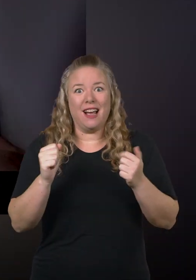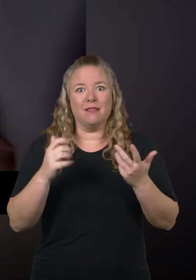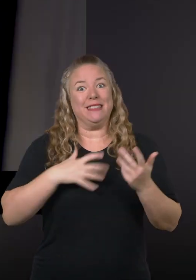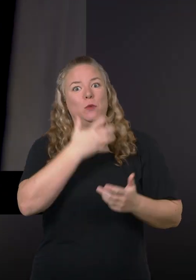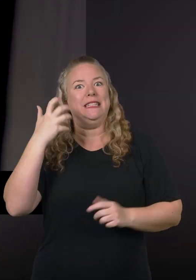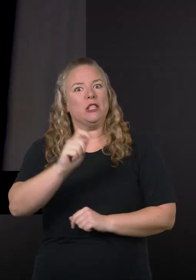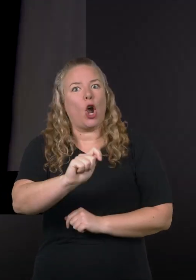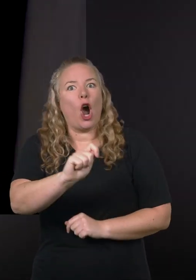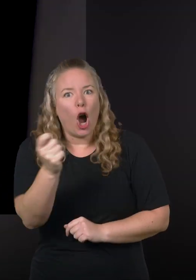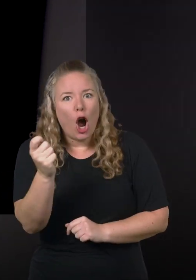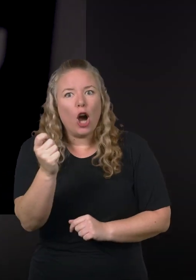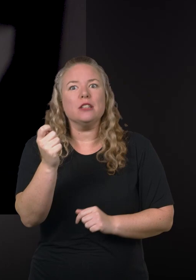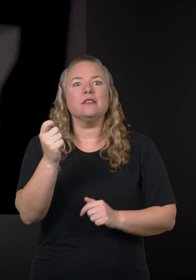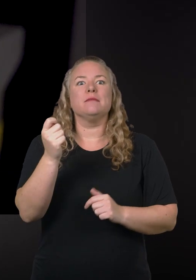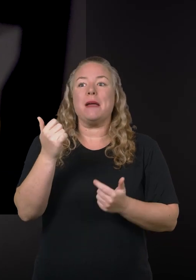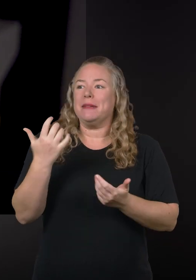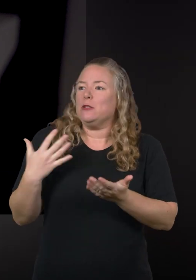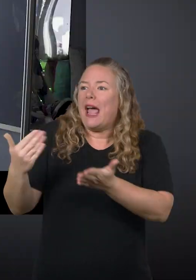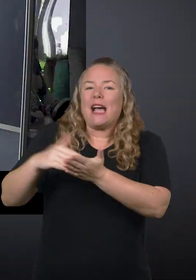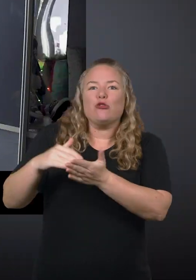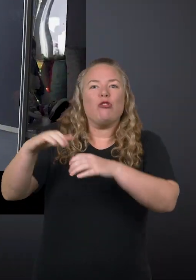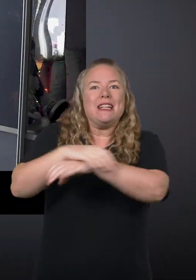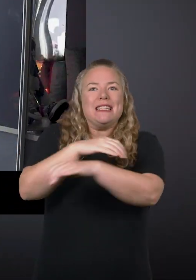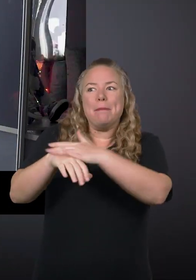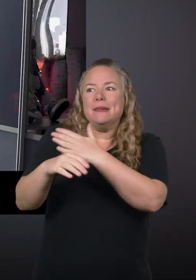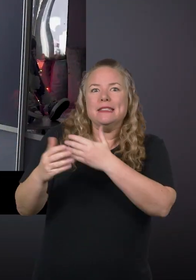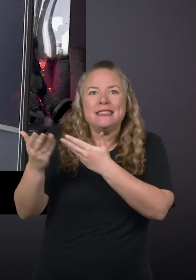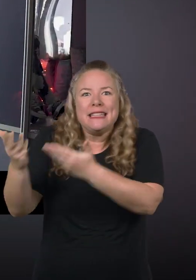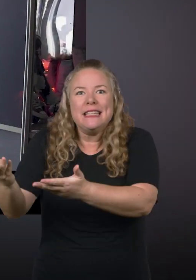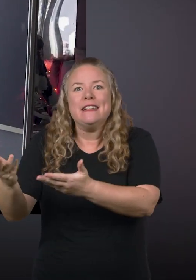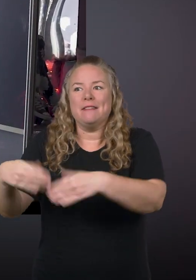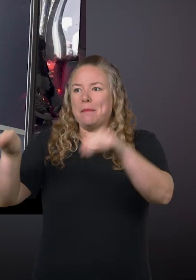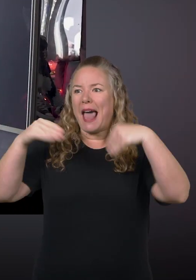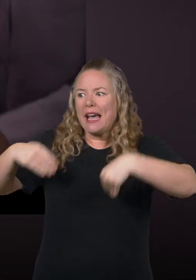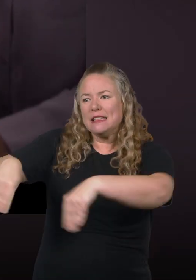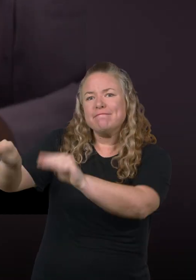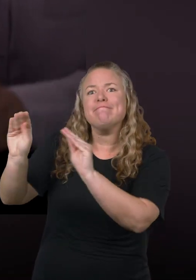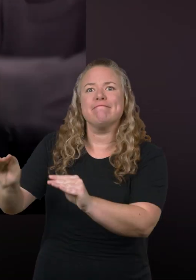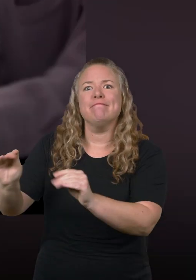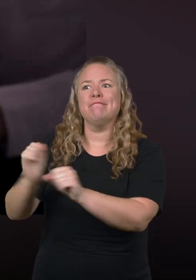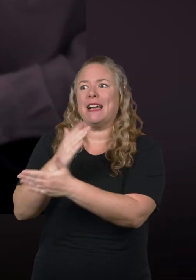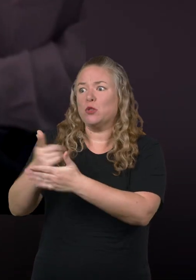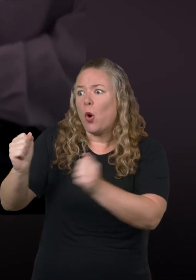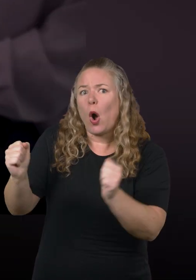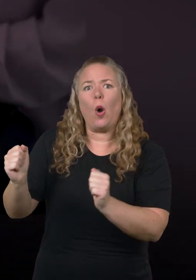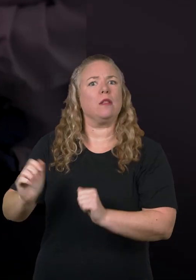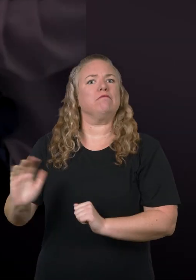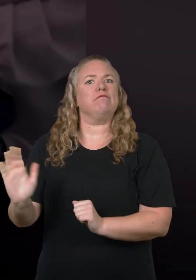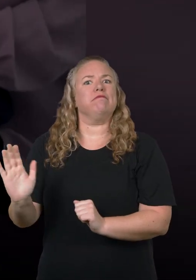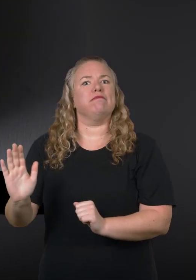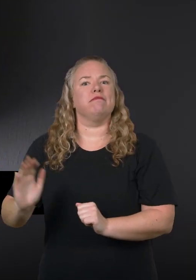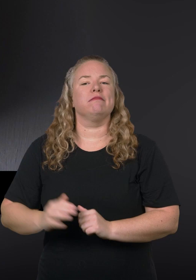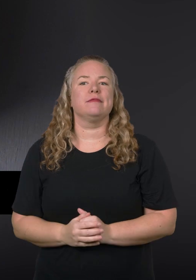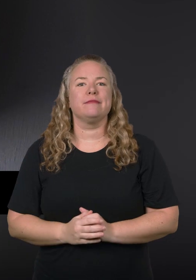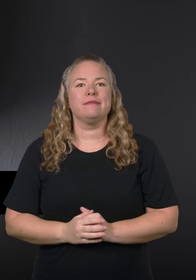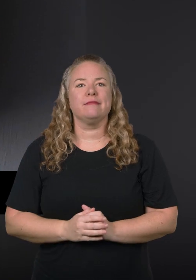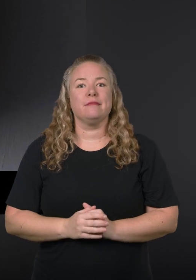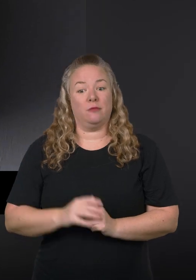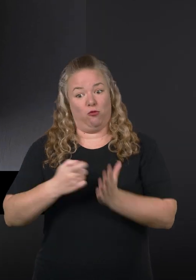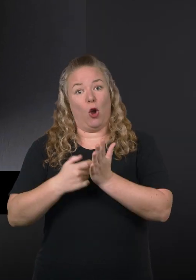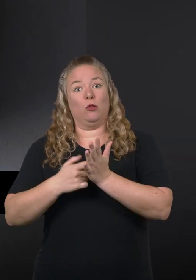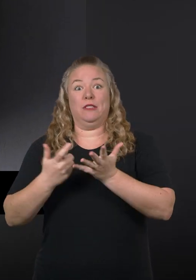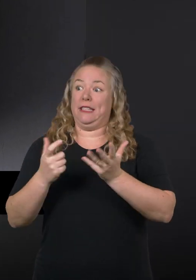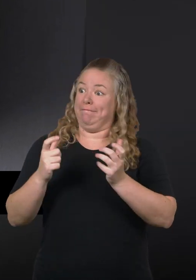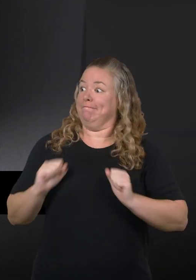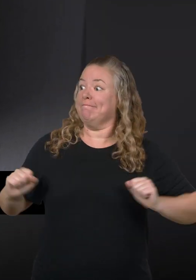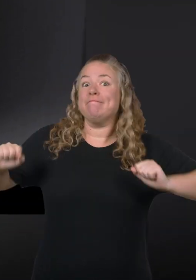put more slippers on her, a blanket to make sure that she's not cold. The heating goes